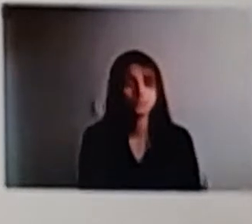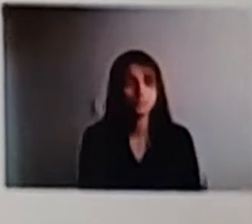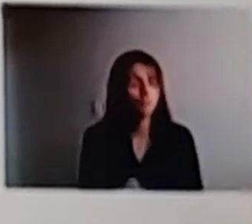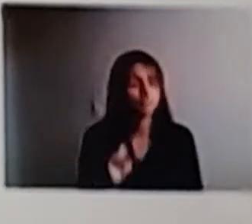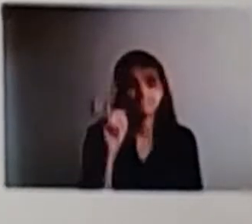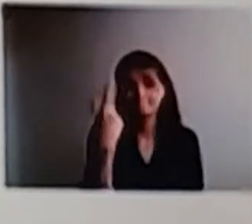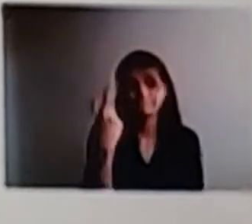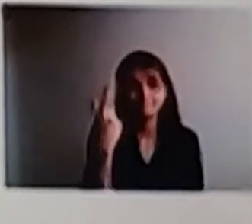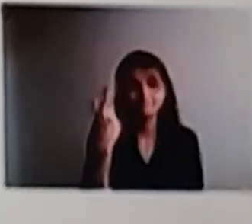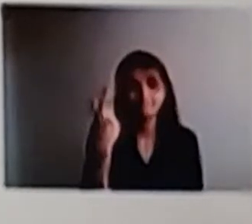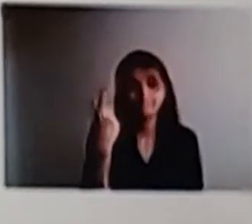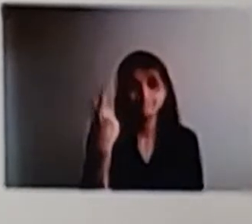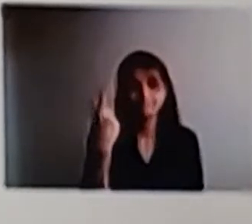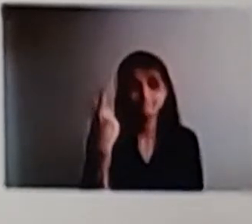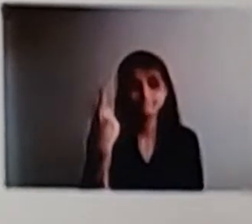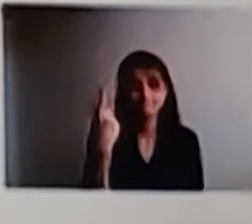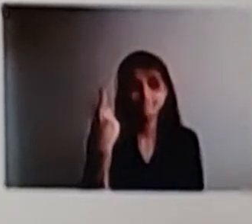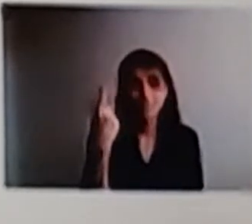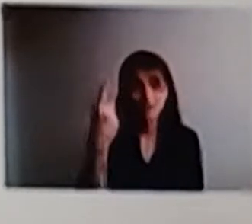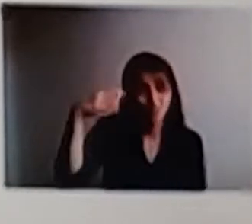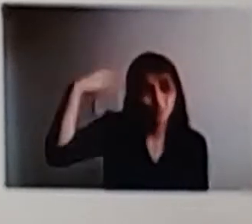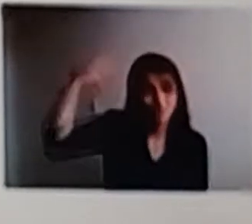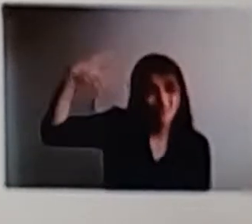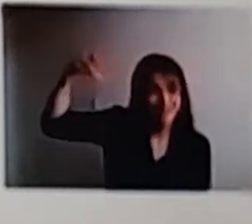light. So it should have